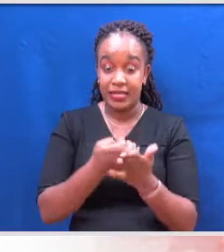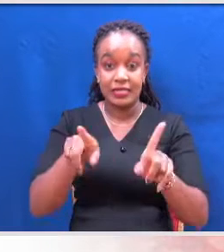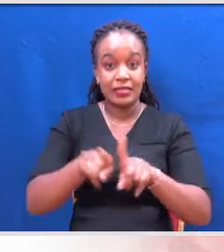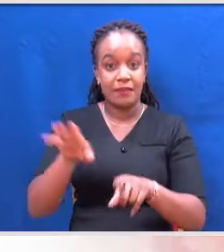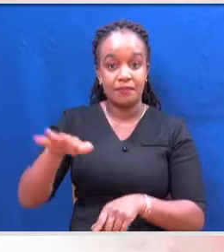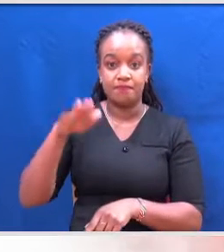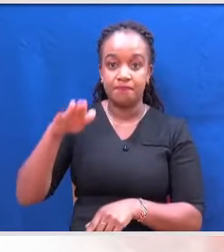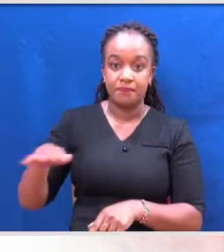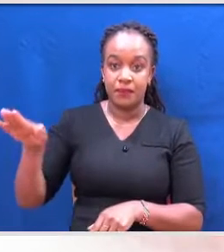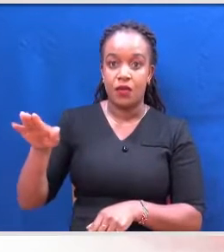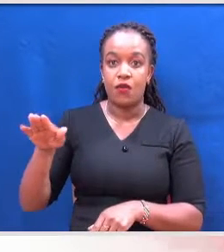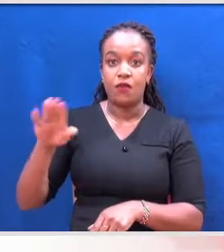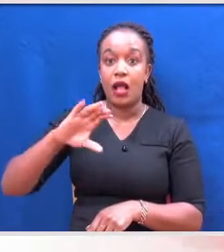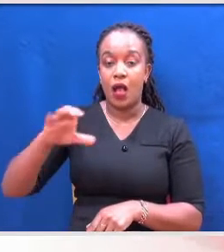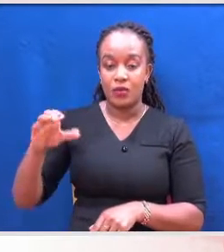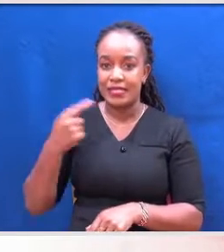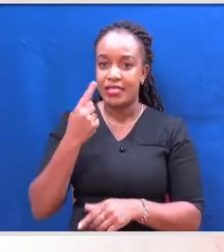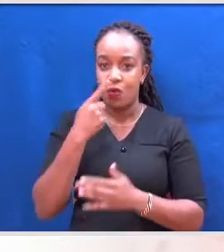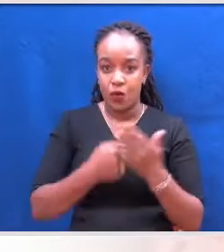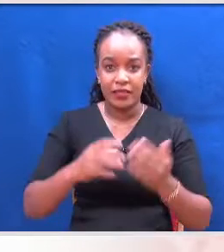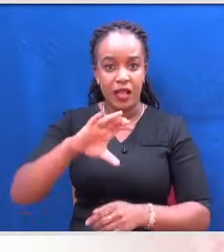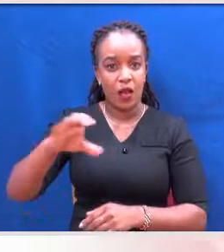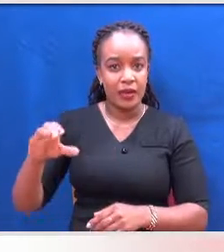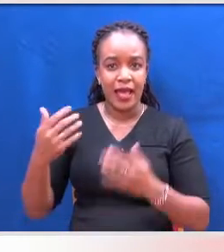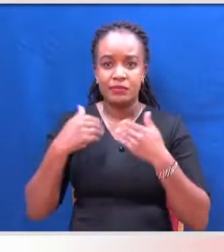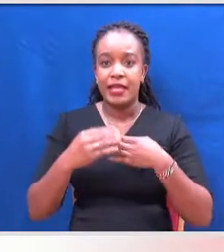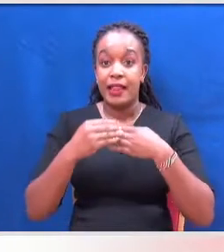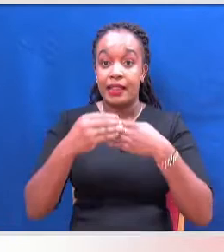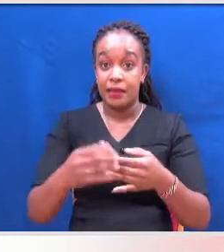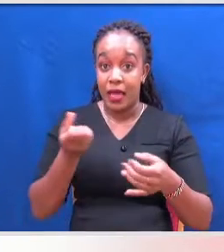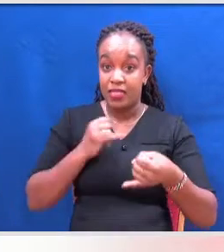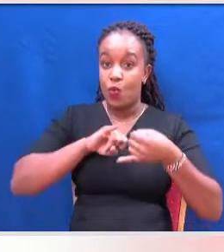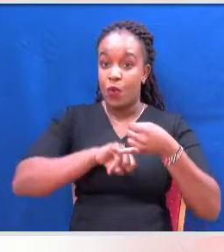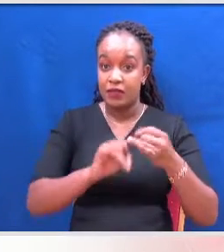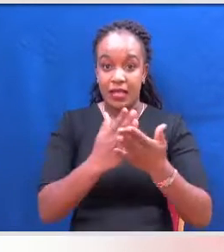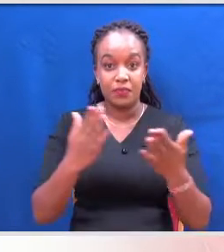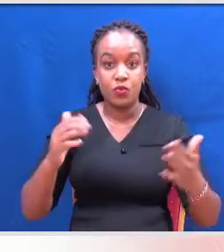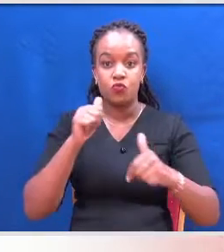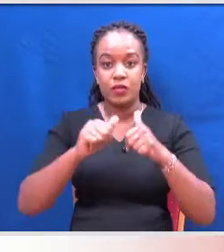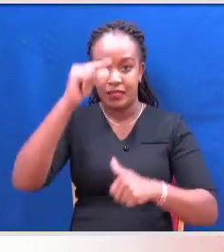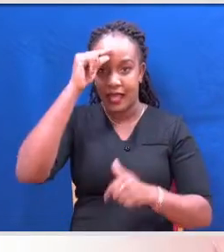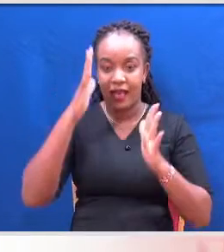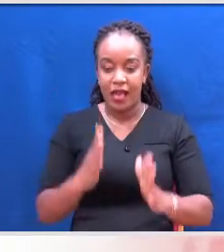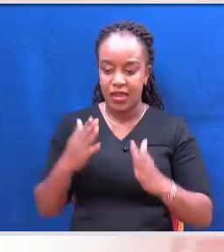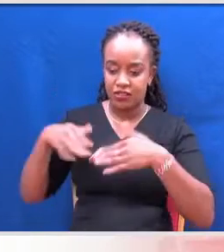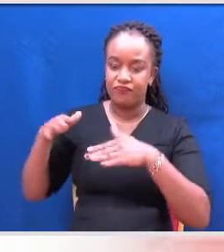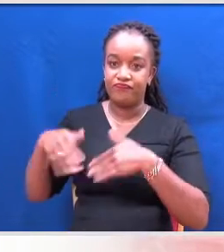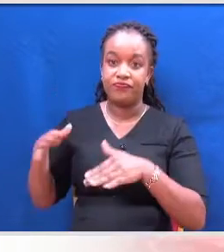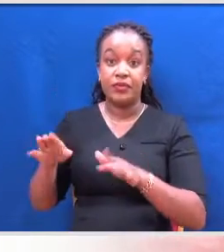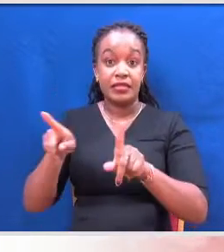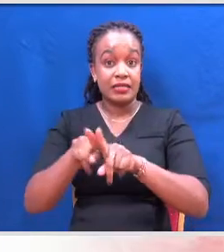kuwa serikali ya kaunti hiyo imekuwa ikiendeshwa na mkewe gavana huyo, swala ambalo gavana amelipinga vikali. Vikao